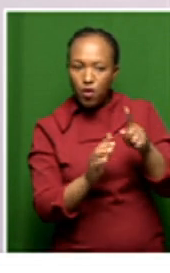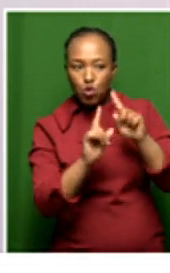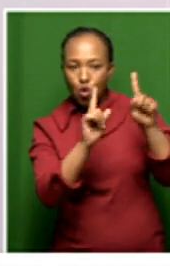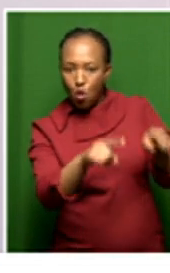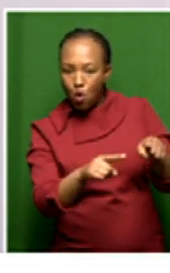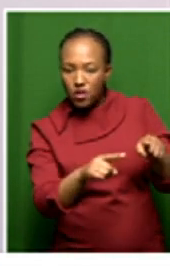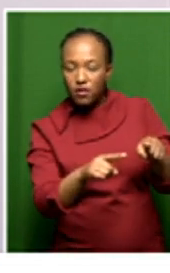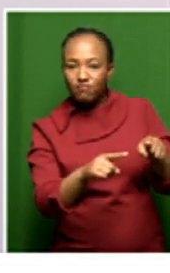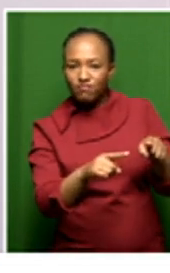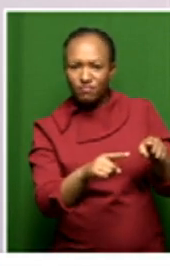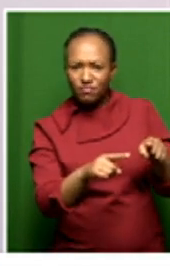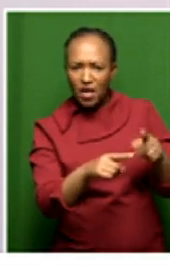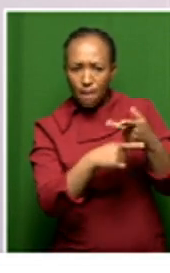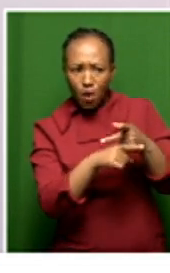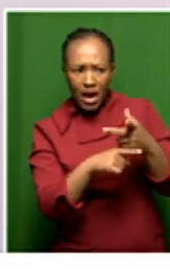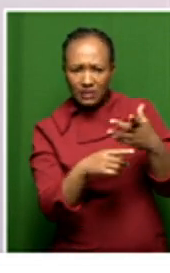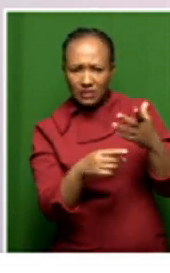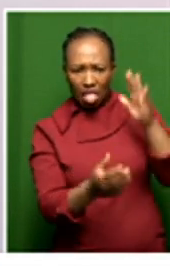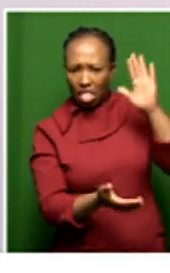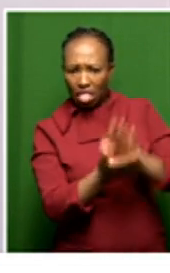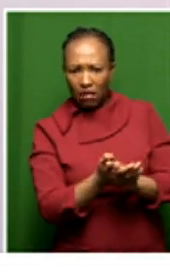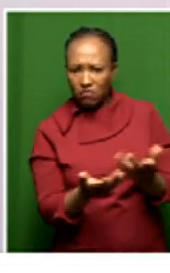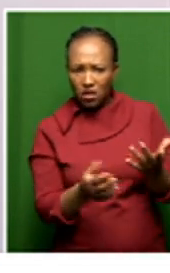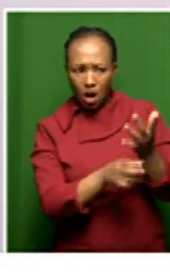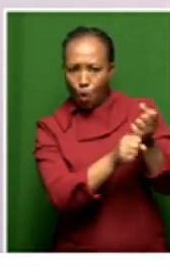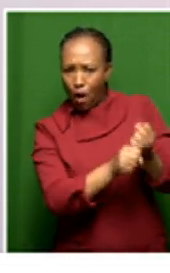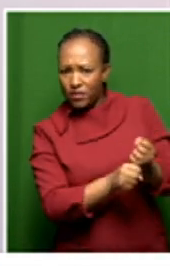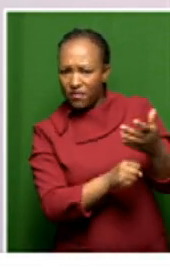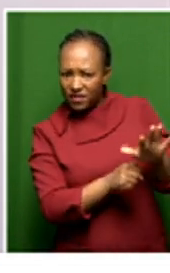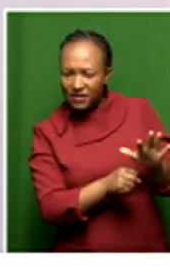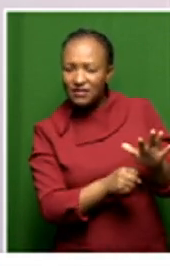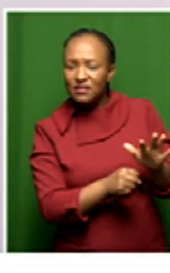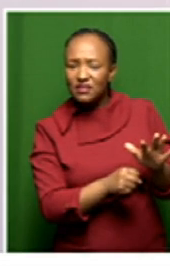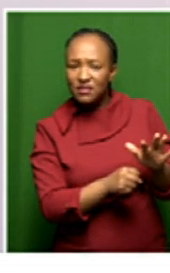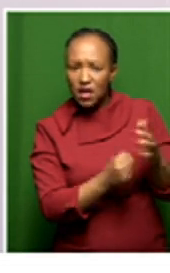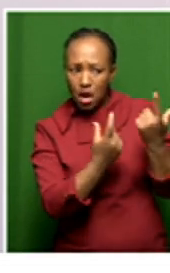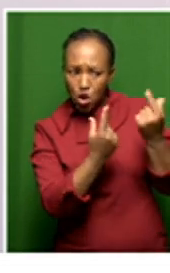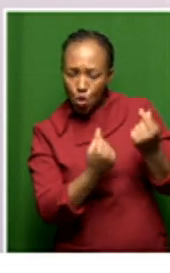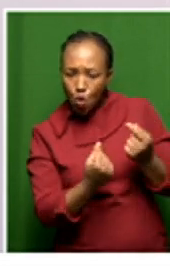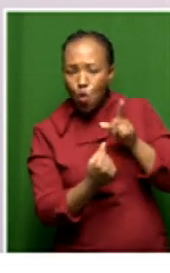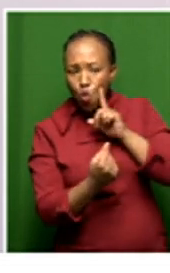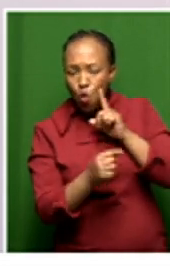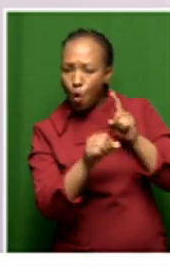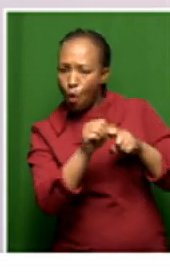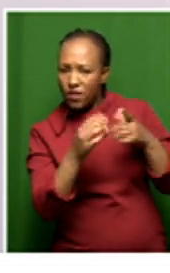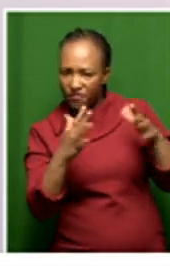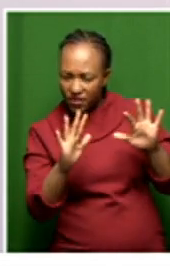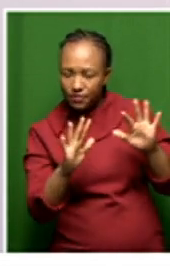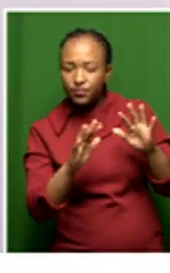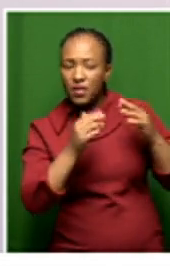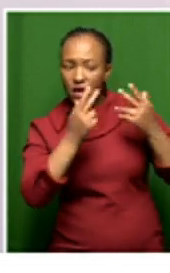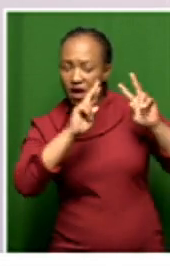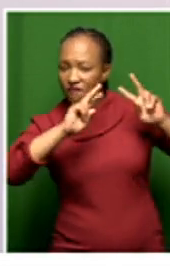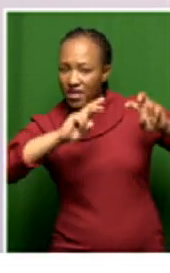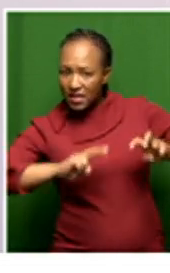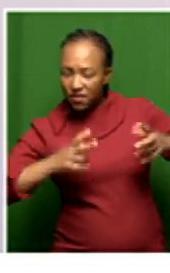then you find that product is out of stock. It's been quarantined. They do their quality checks. They also do their